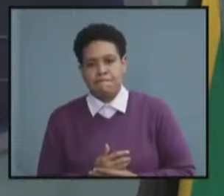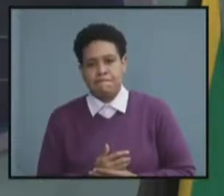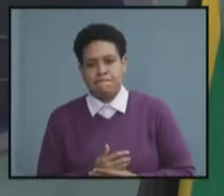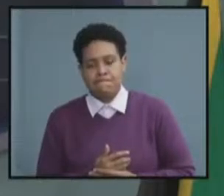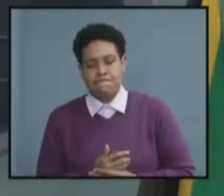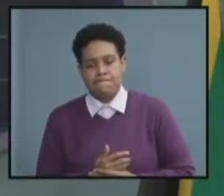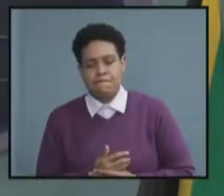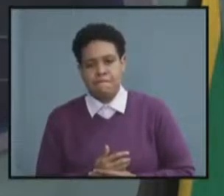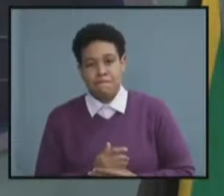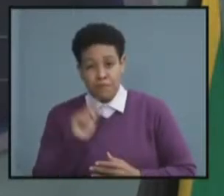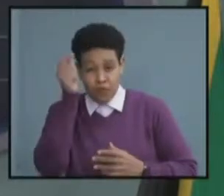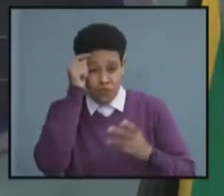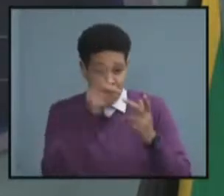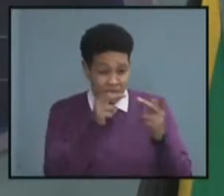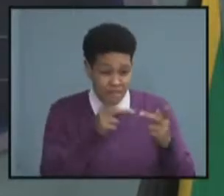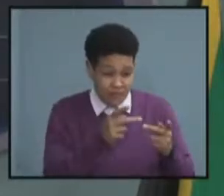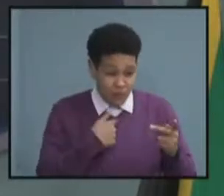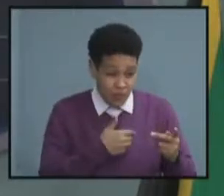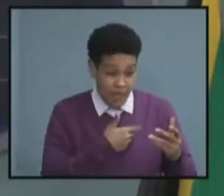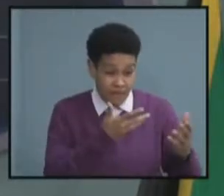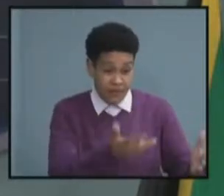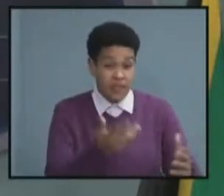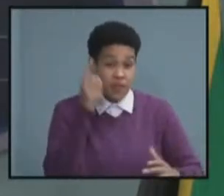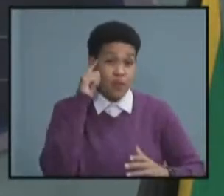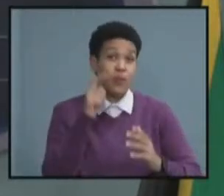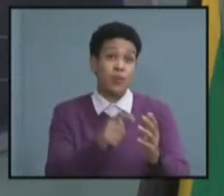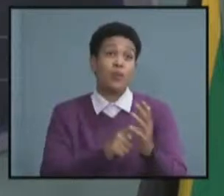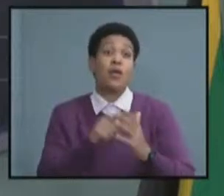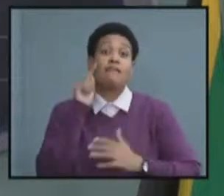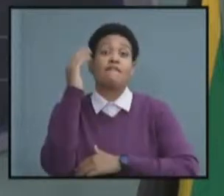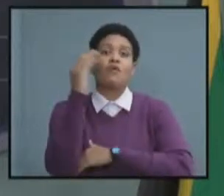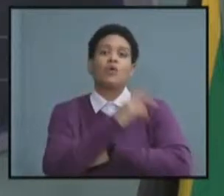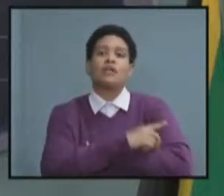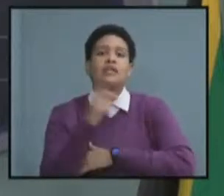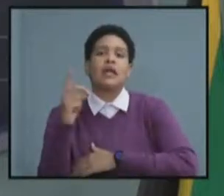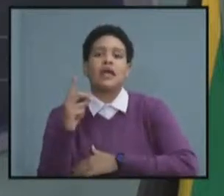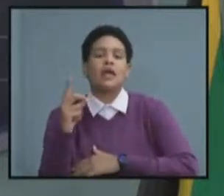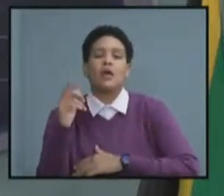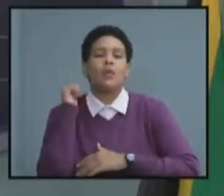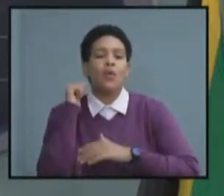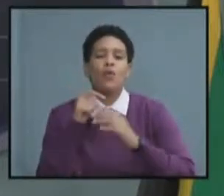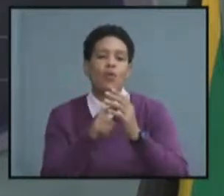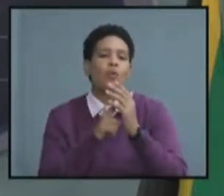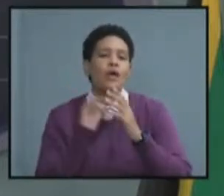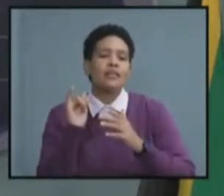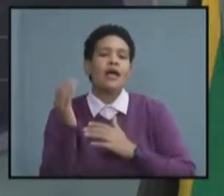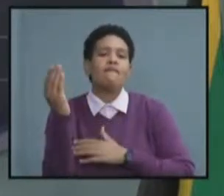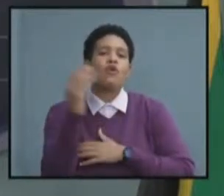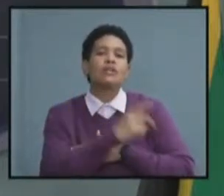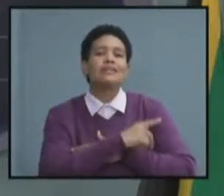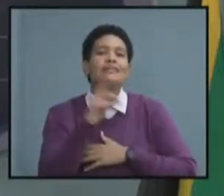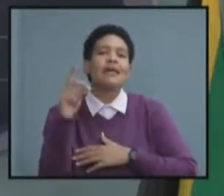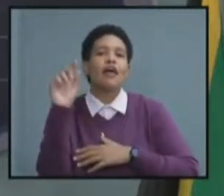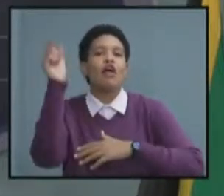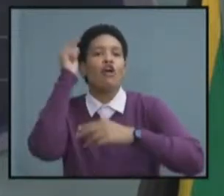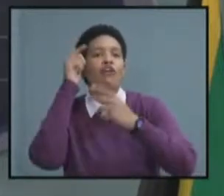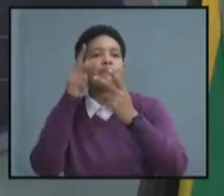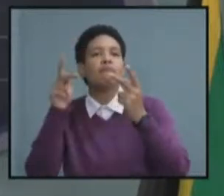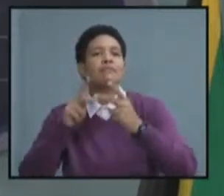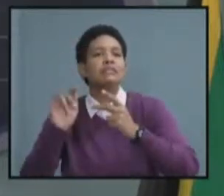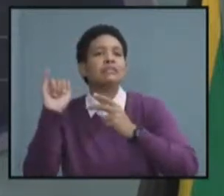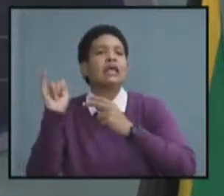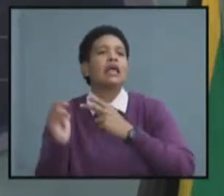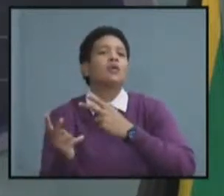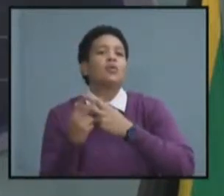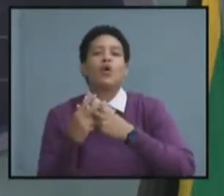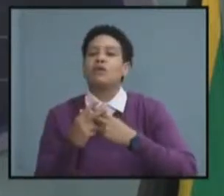had required for 14 days, we will no longer require that 14-day state quarantine. Persons